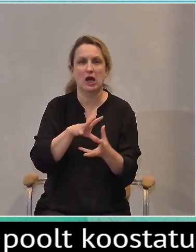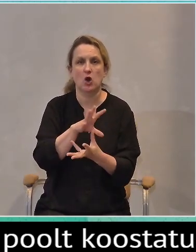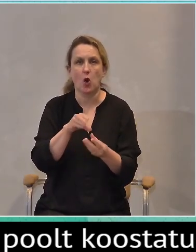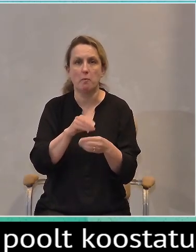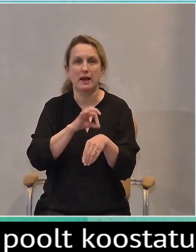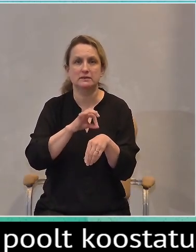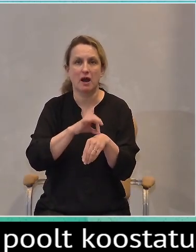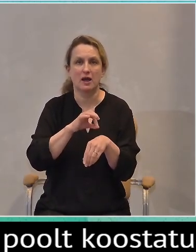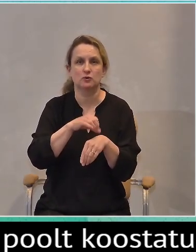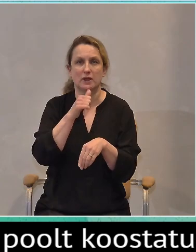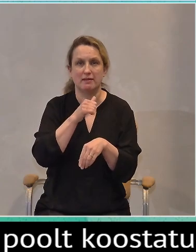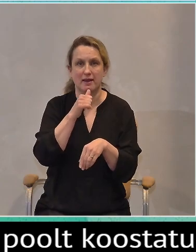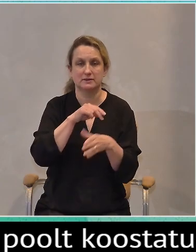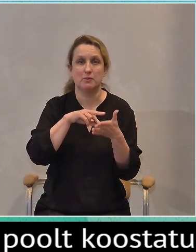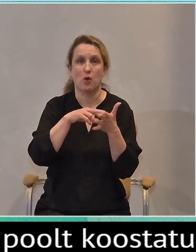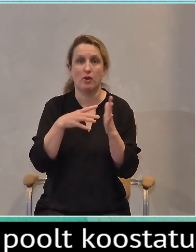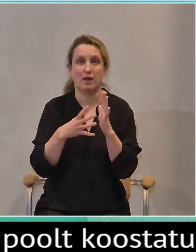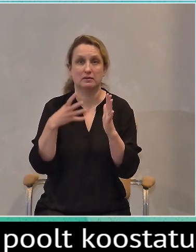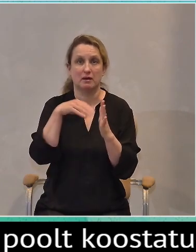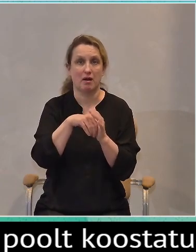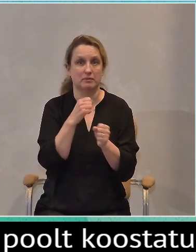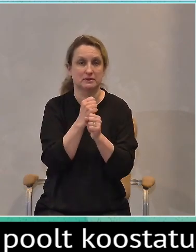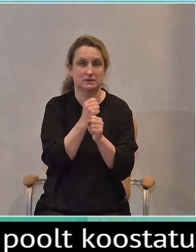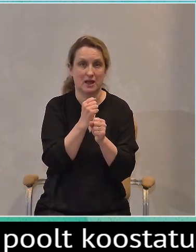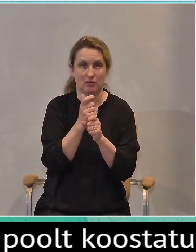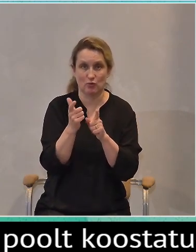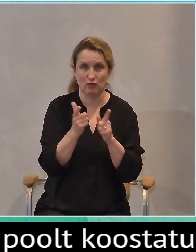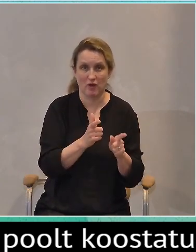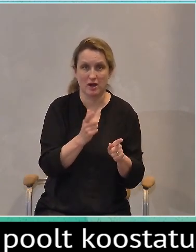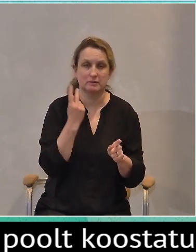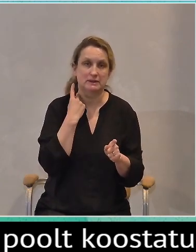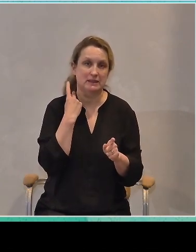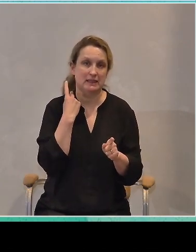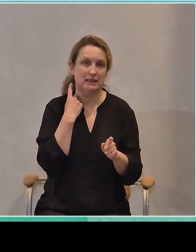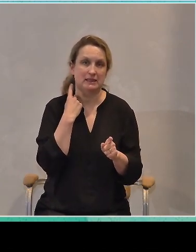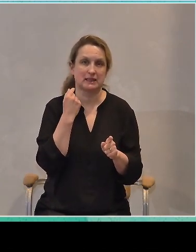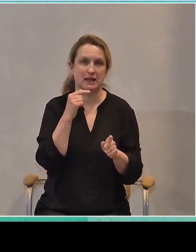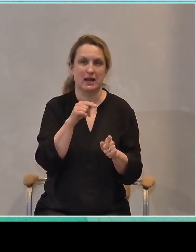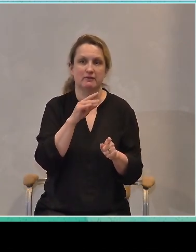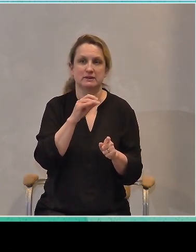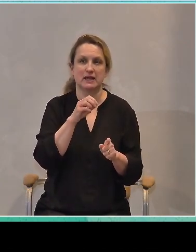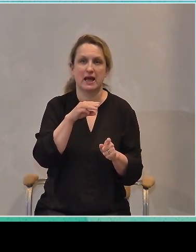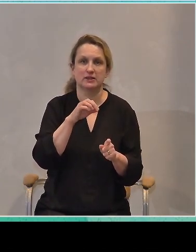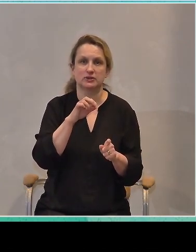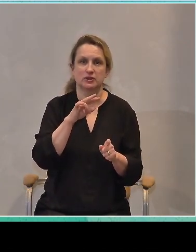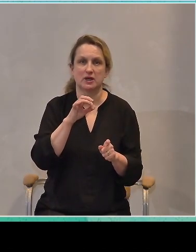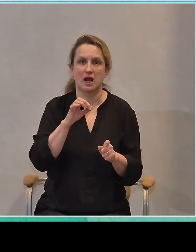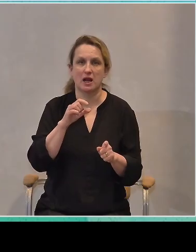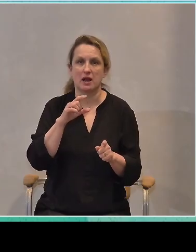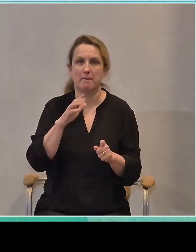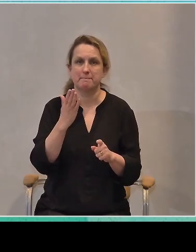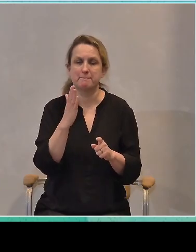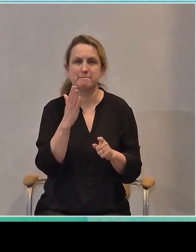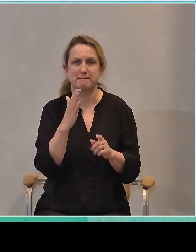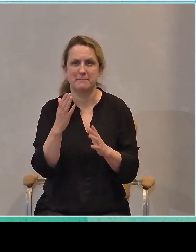It's named Rare and Complex Diseases in Estonia. It's created in the framework of the ERDERA